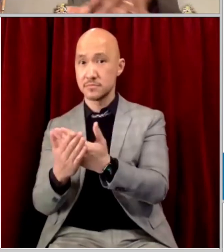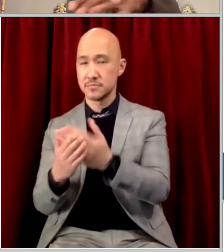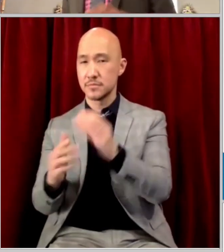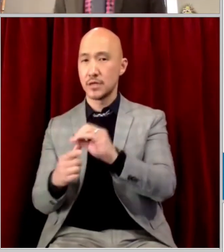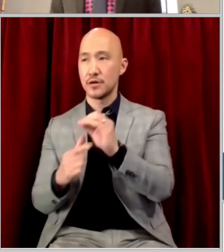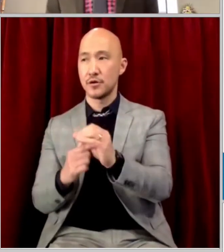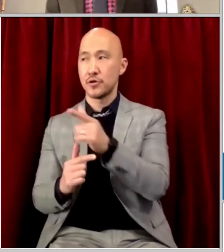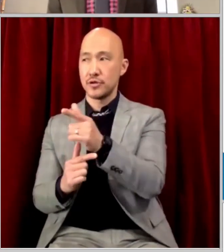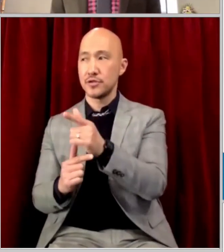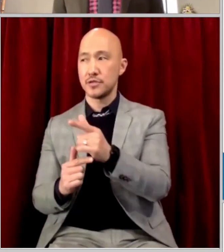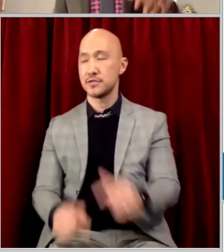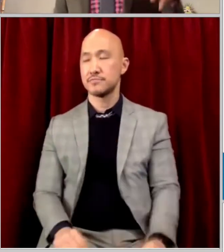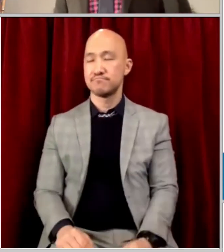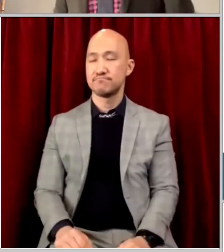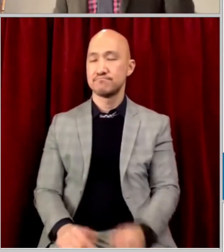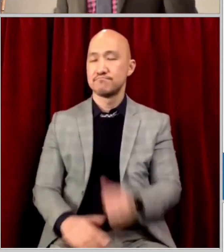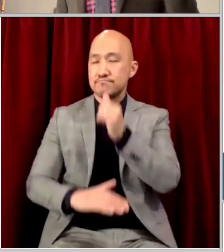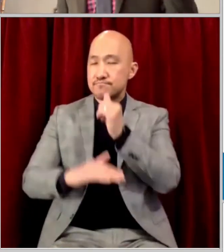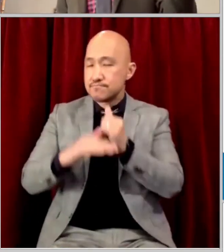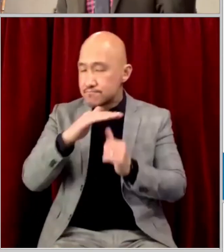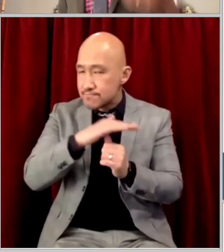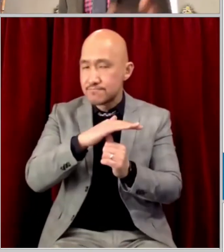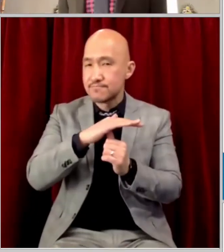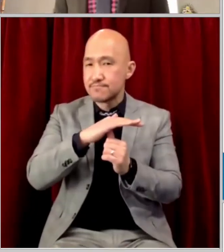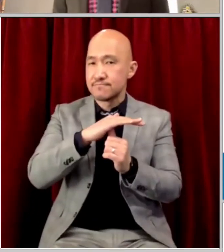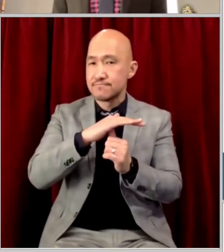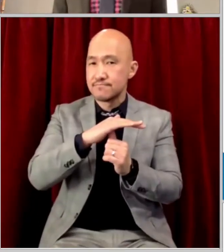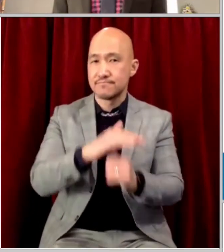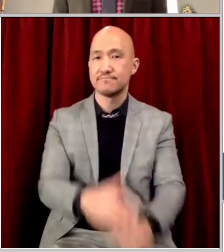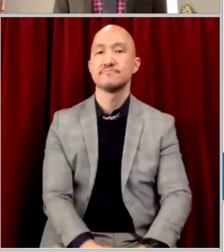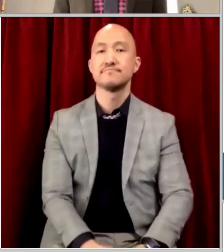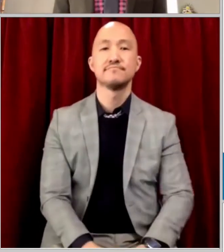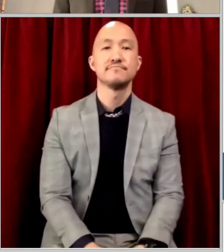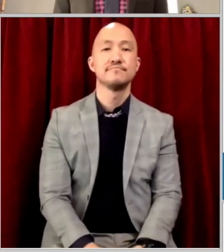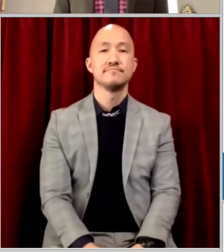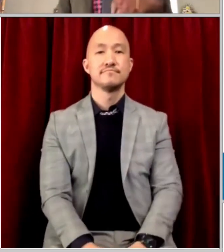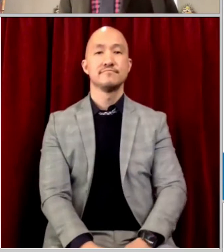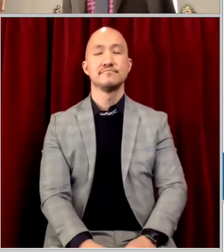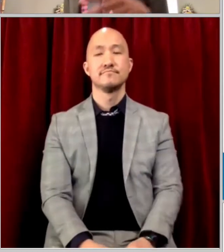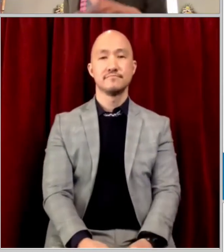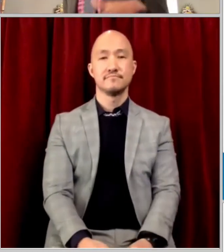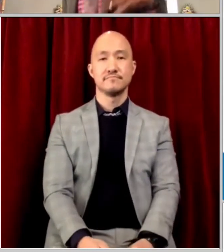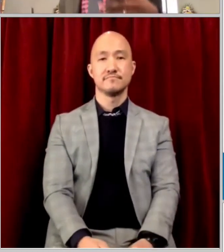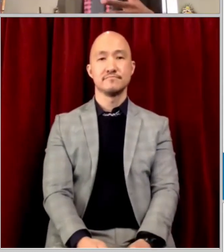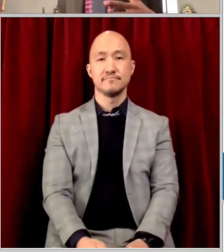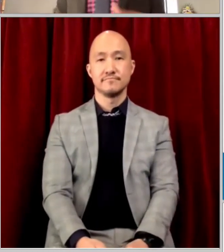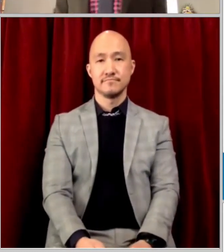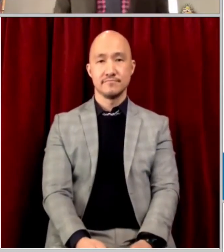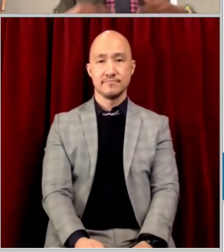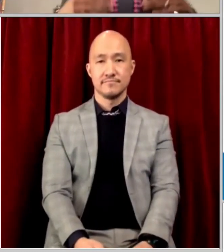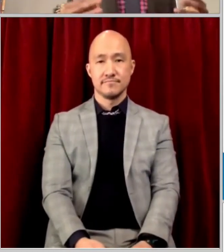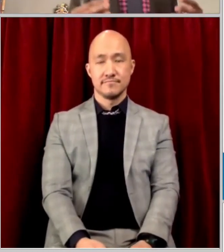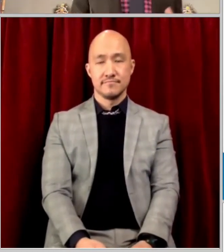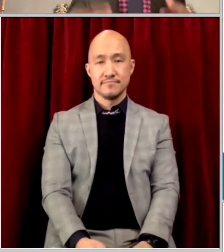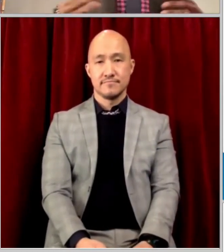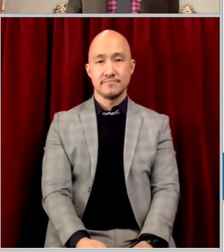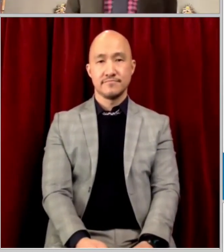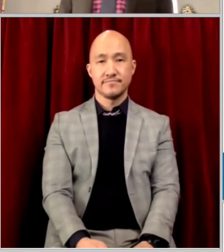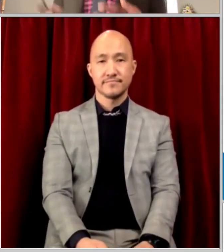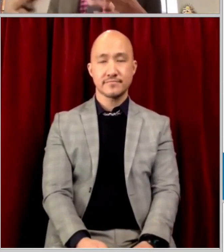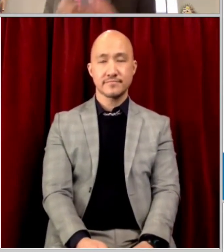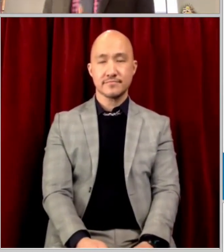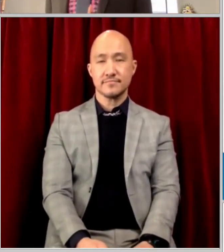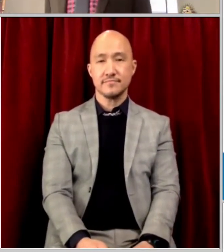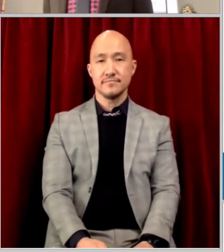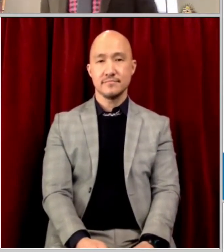for Jesus and, like the Bible says here, expose them, right? There is nothing wrong with, and of course, you need